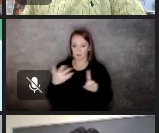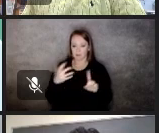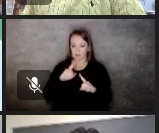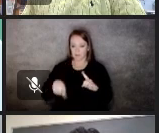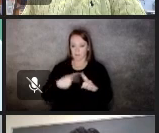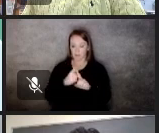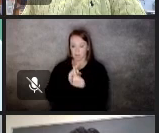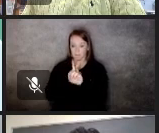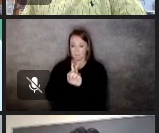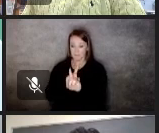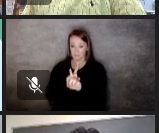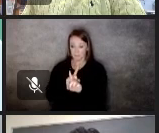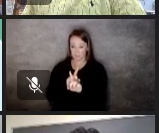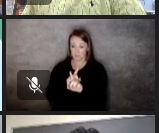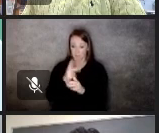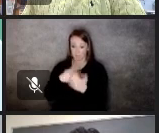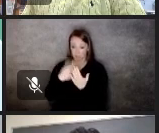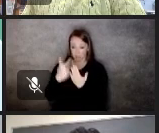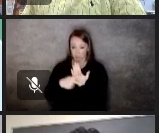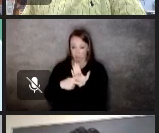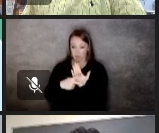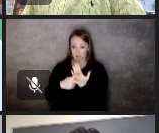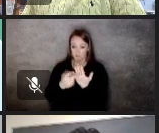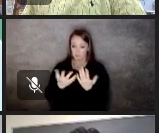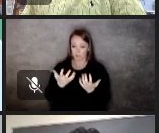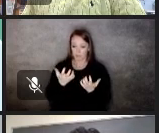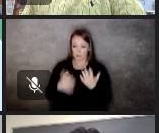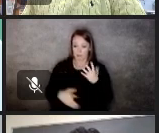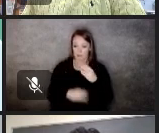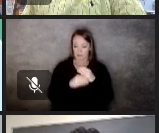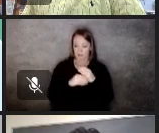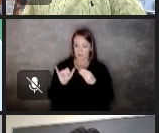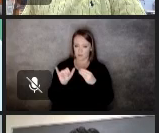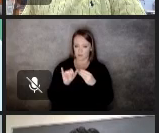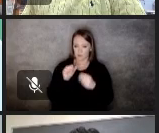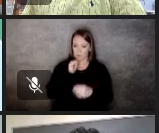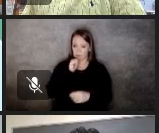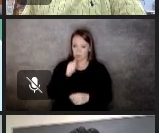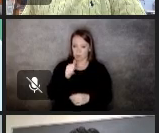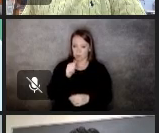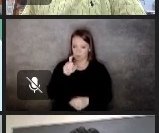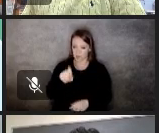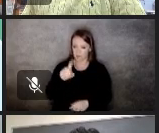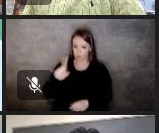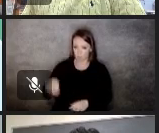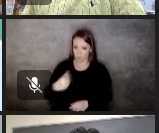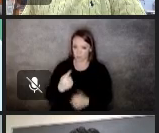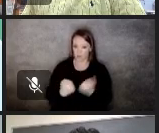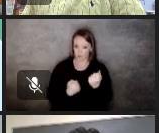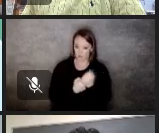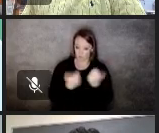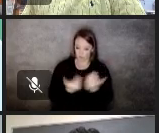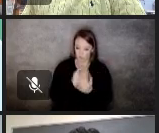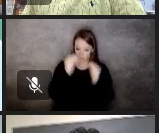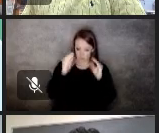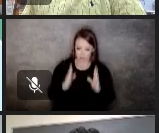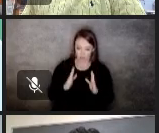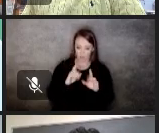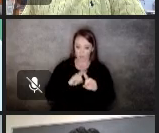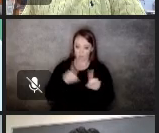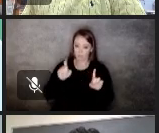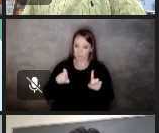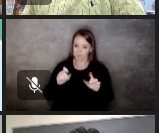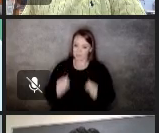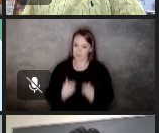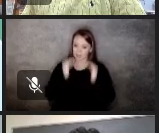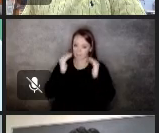program, but I would like to also extend upon that of we need to not just support new teachers, but we need to be able to compensate and elevate our teacher